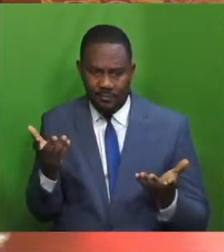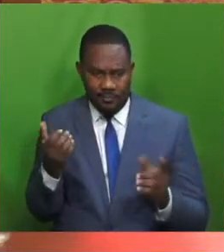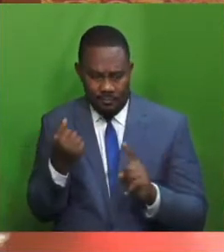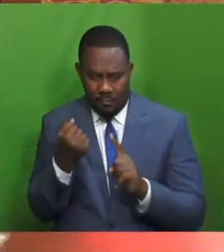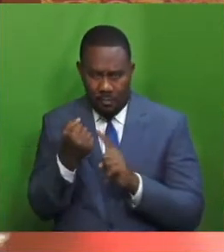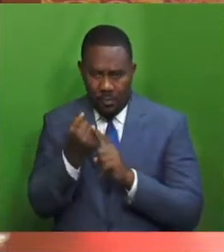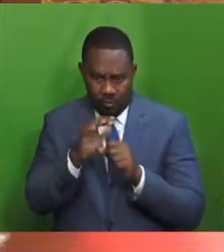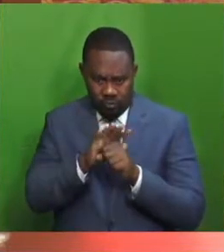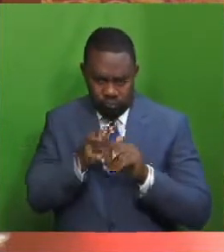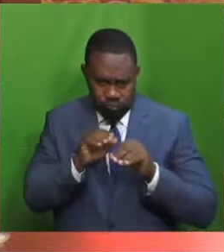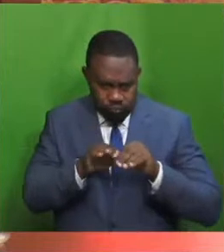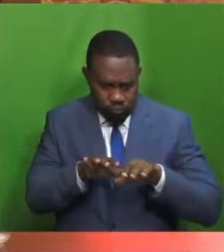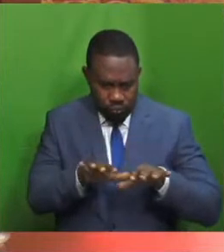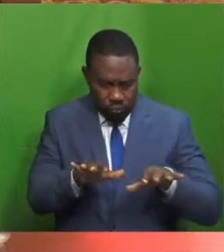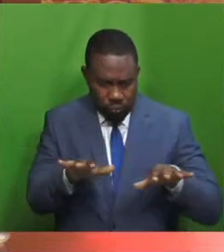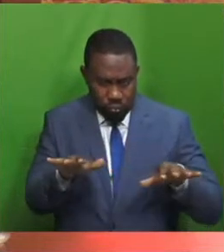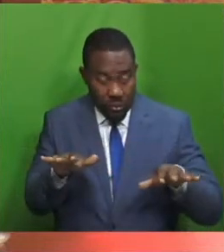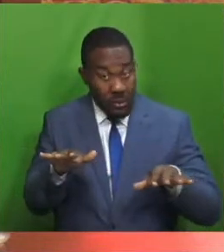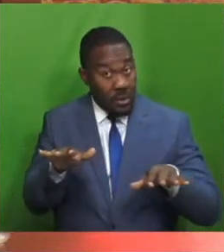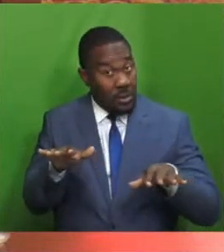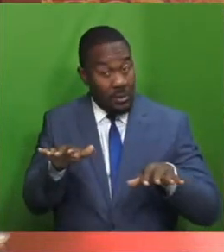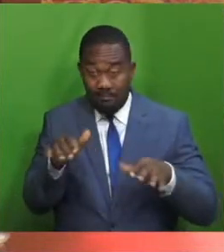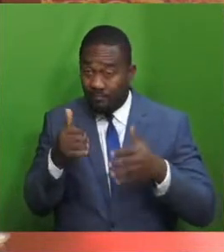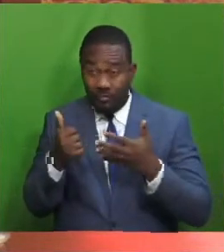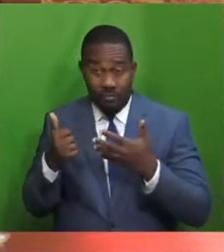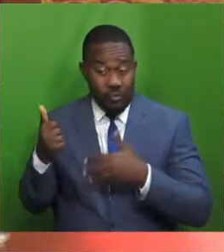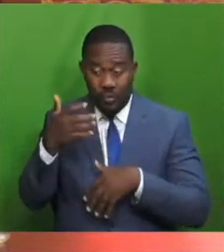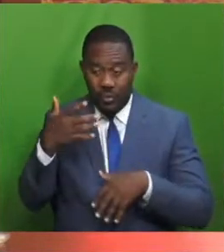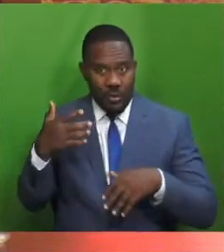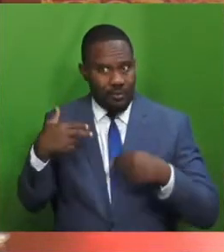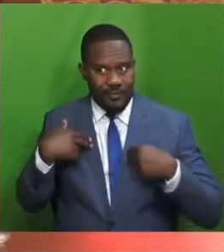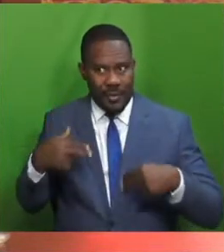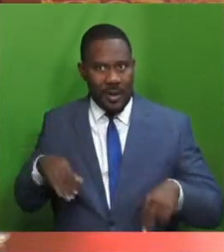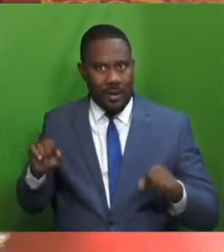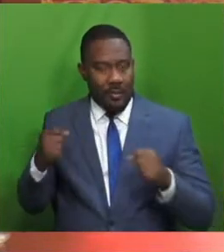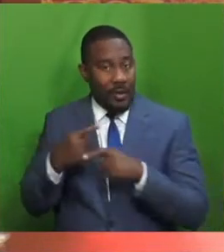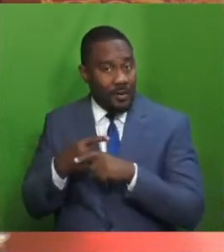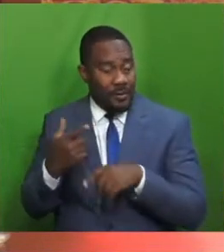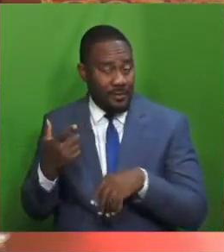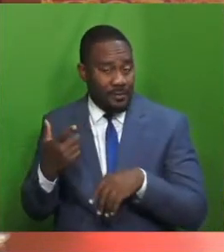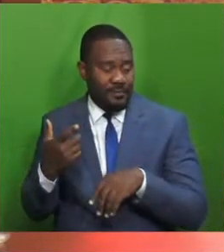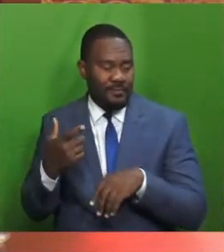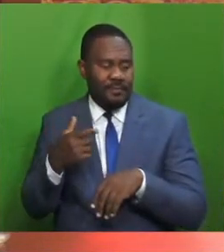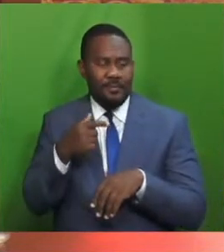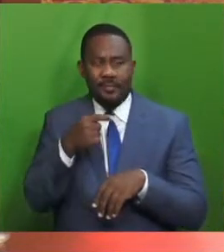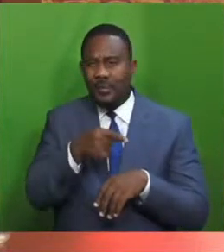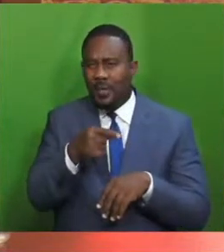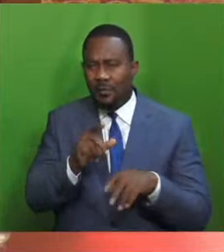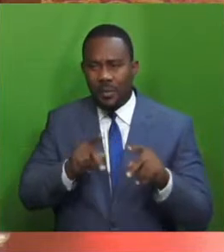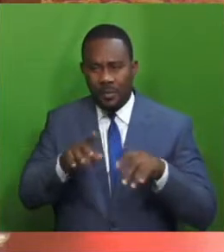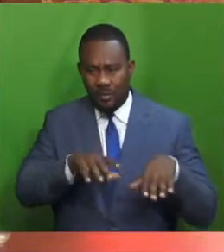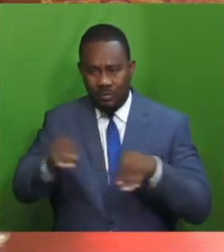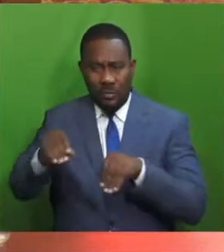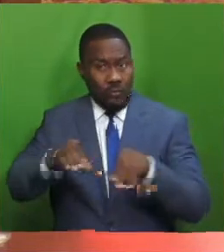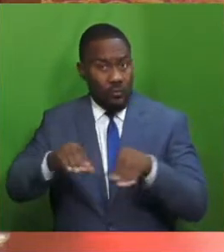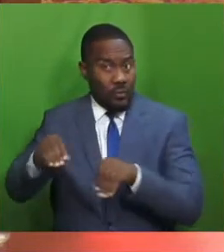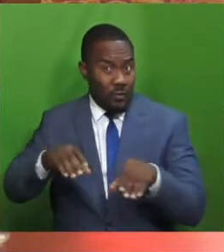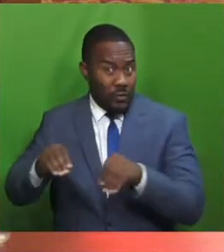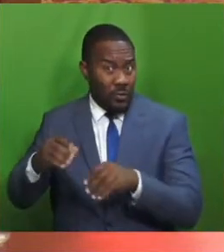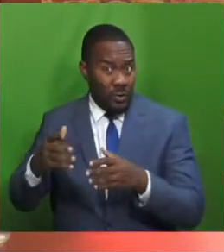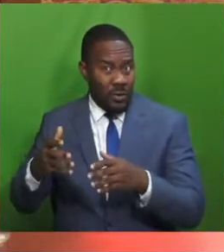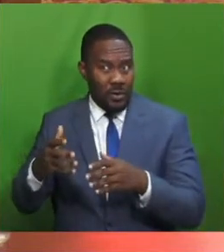crisis. Restrictions were imposed on the movement of people to contain the spread, and these restrictions